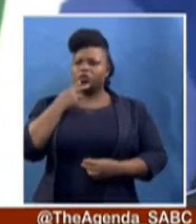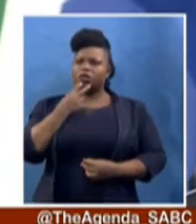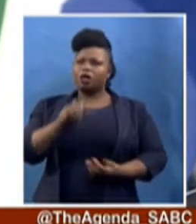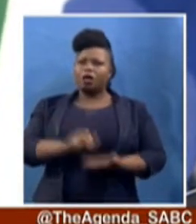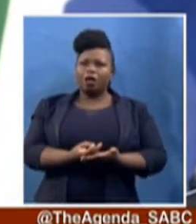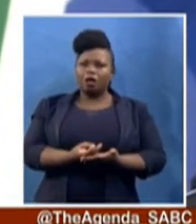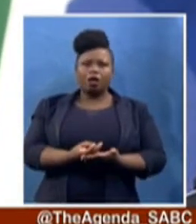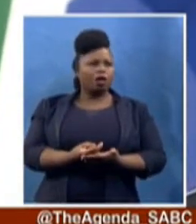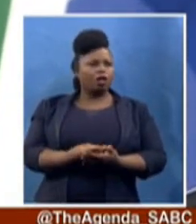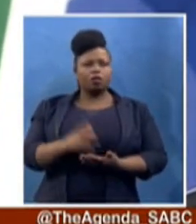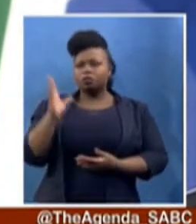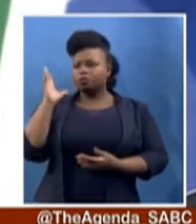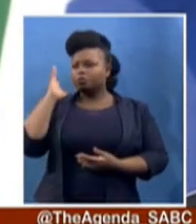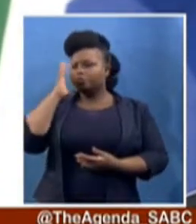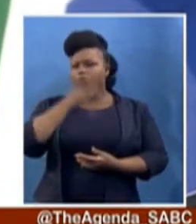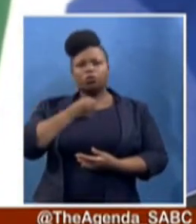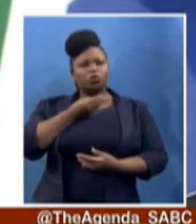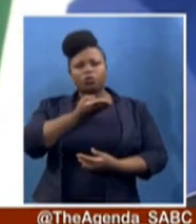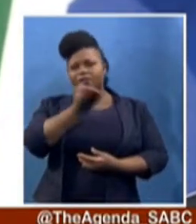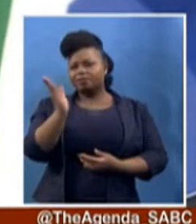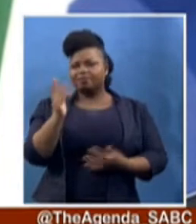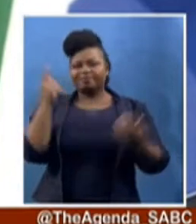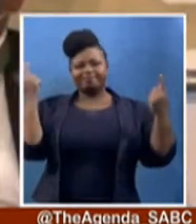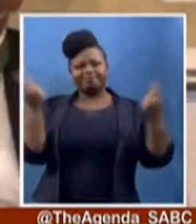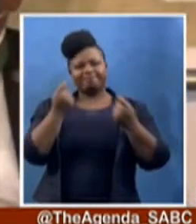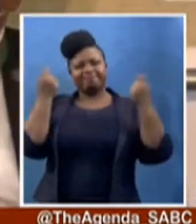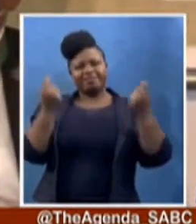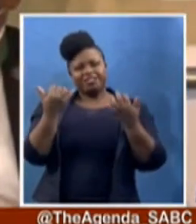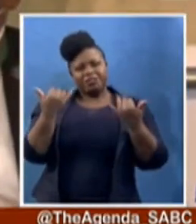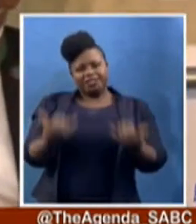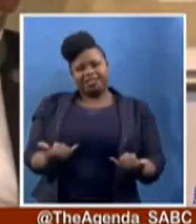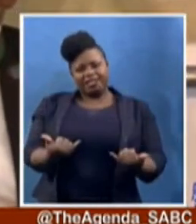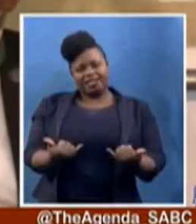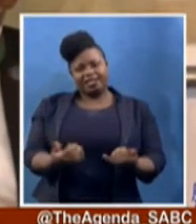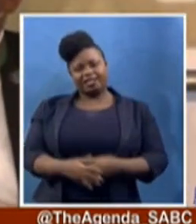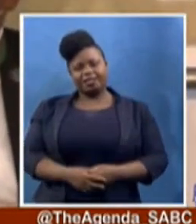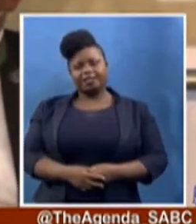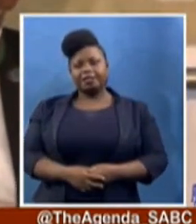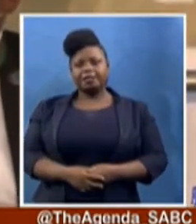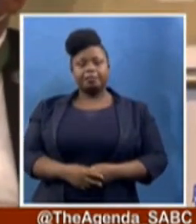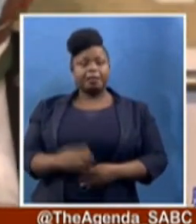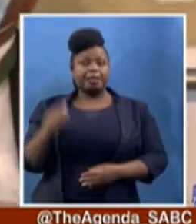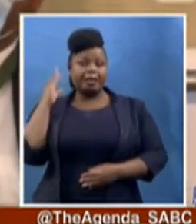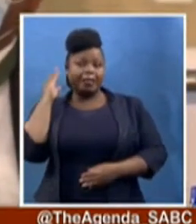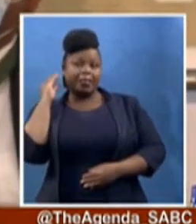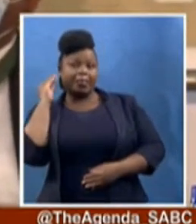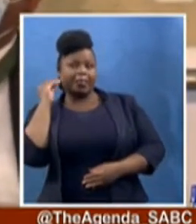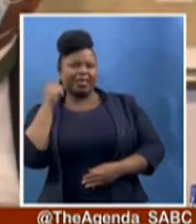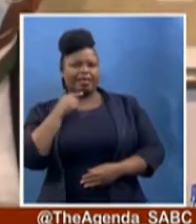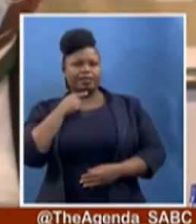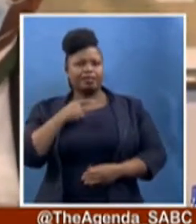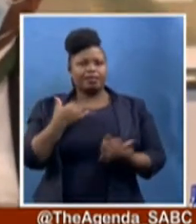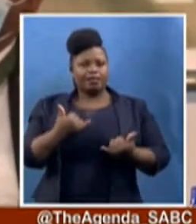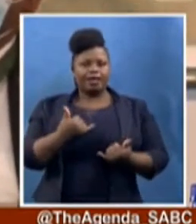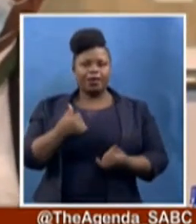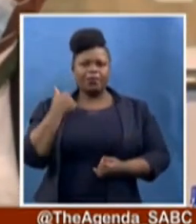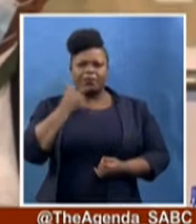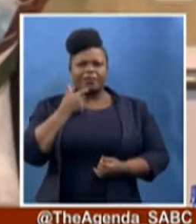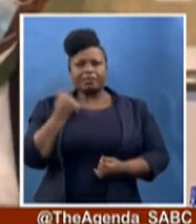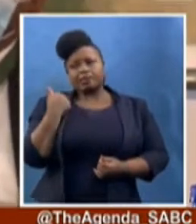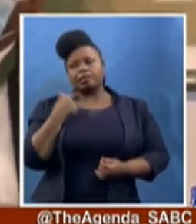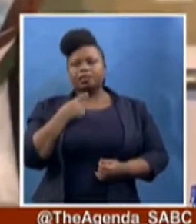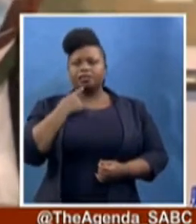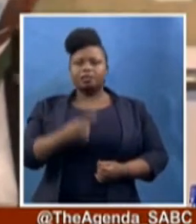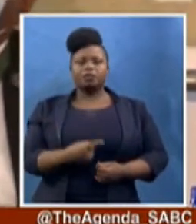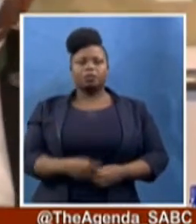celebration today, whispered to me a few minutes ago and said, "President, we must